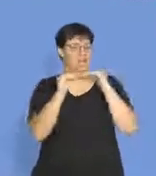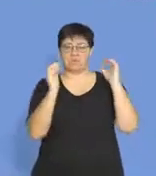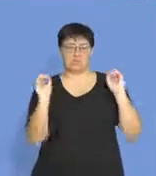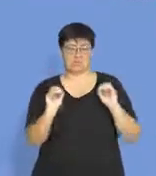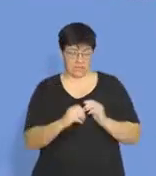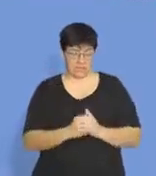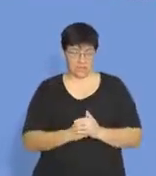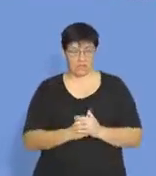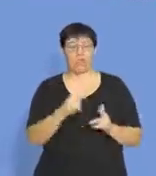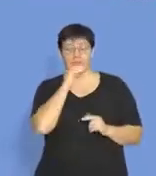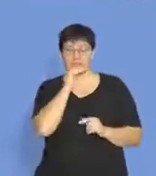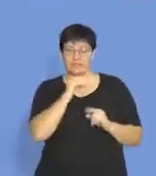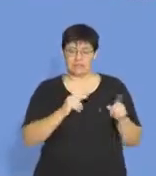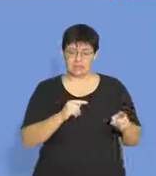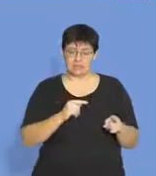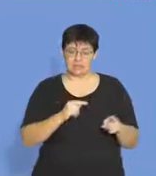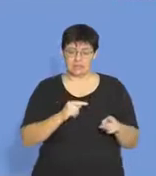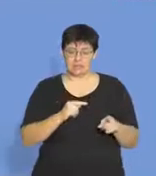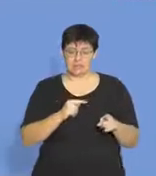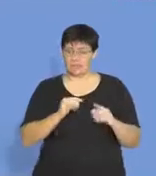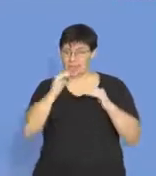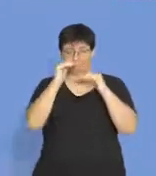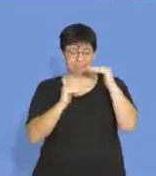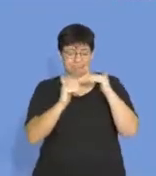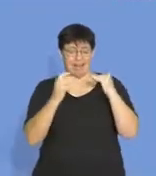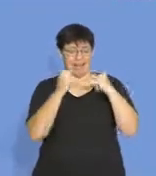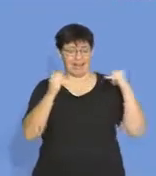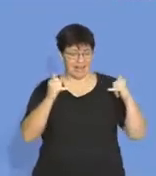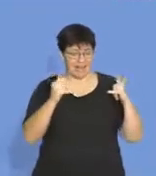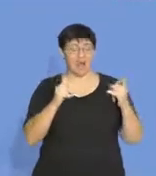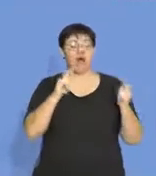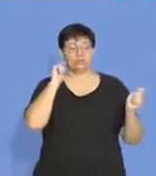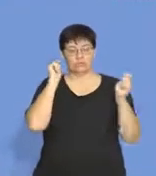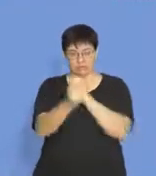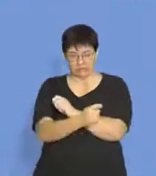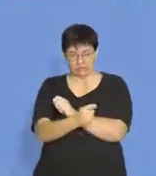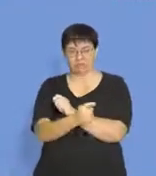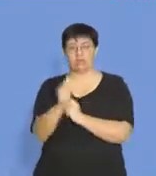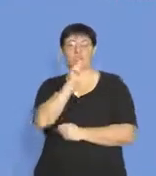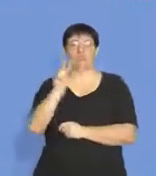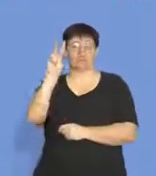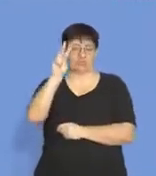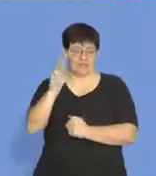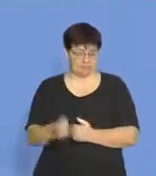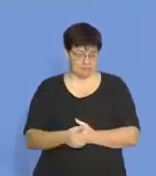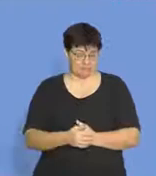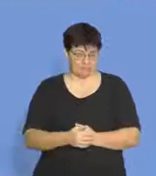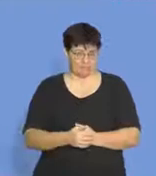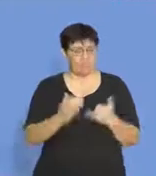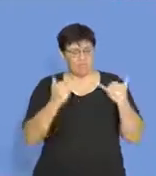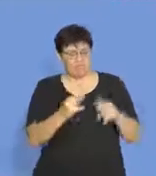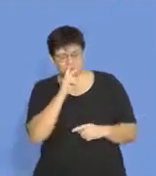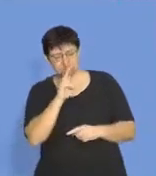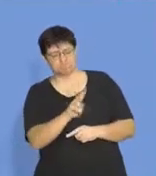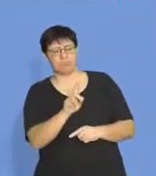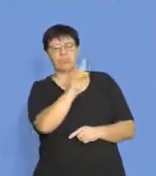does an inequality change from being just a linear thing to being a quadratic thing. But for now, let's just look at the